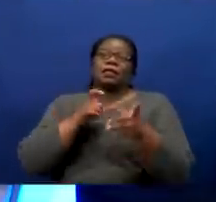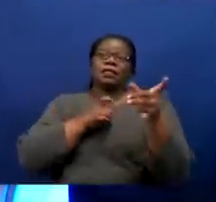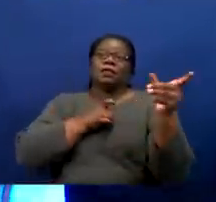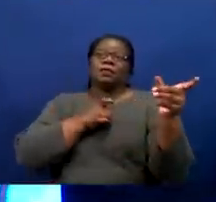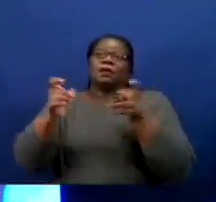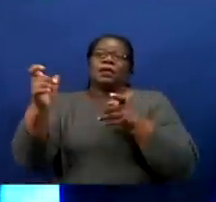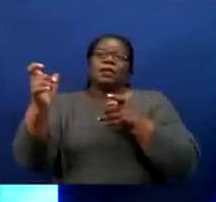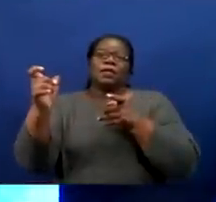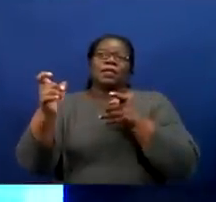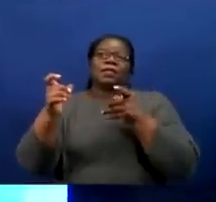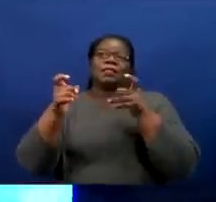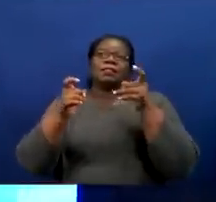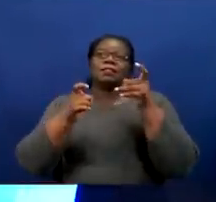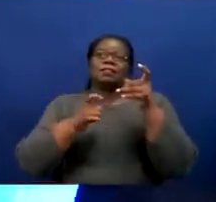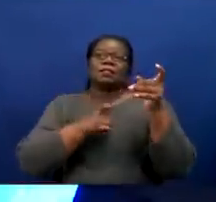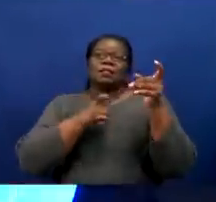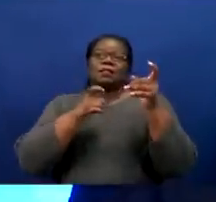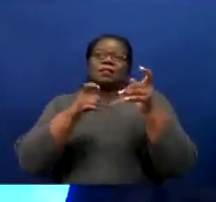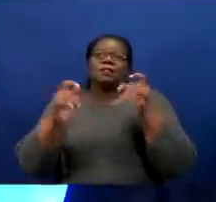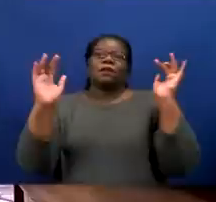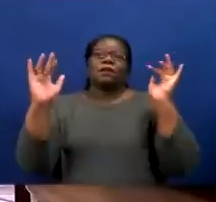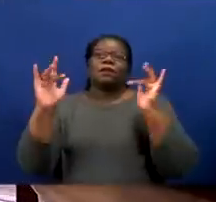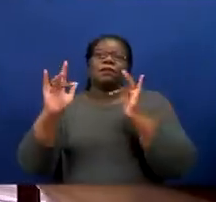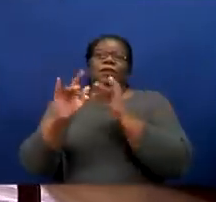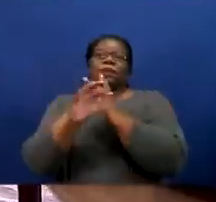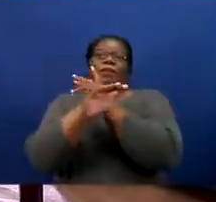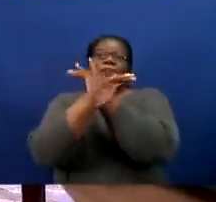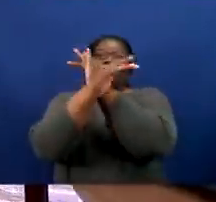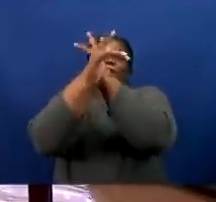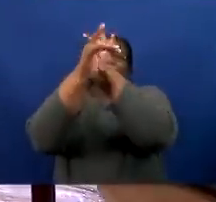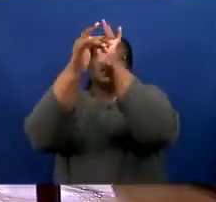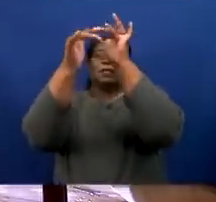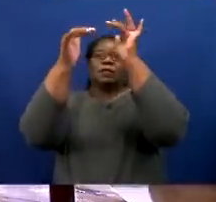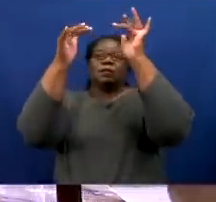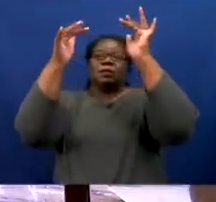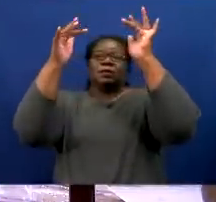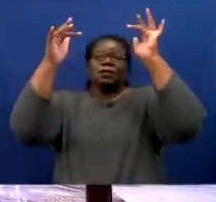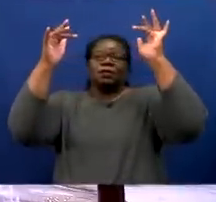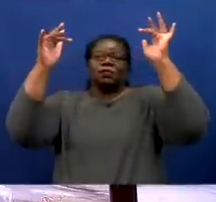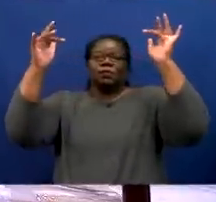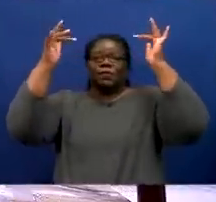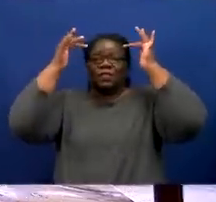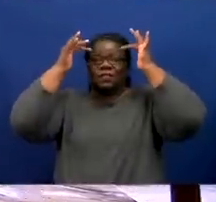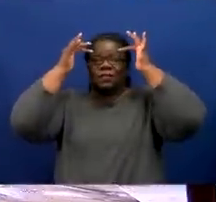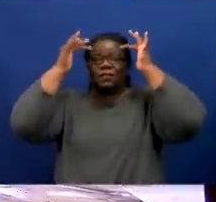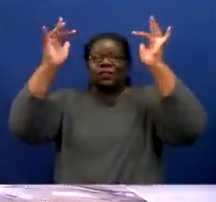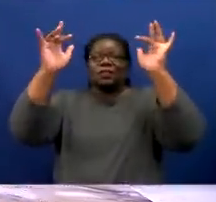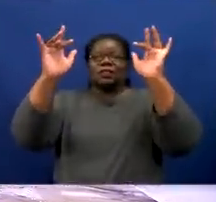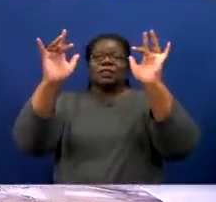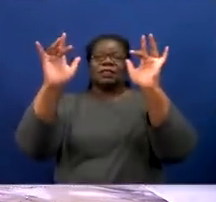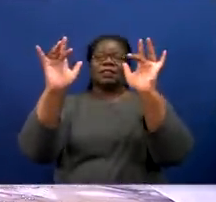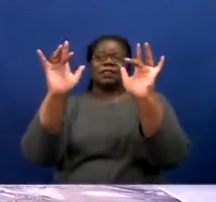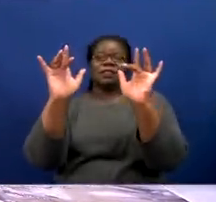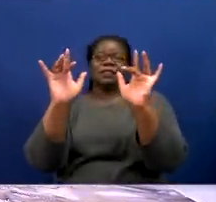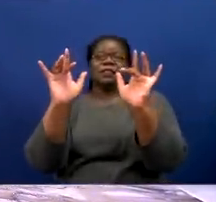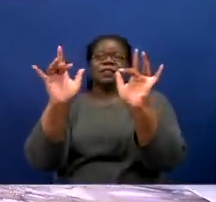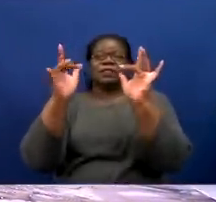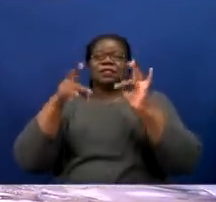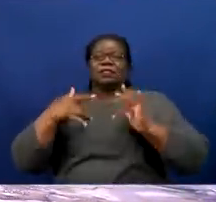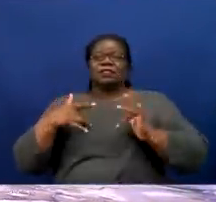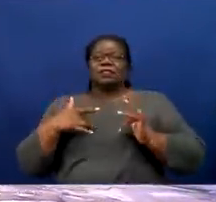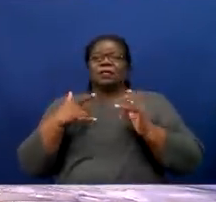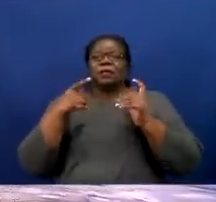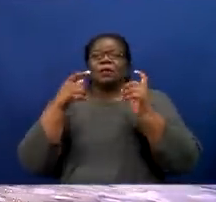He reigns from heaven up with wisdom, power,